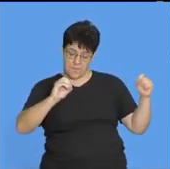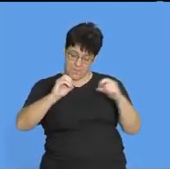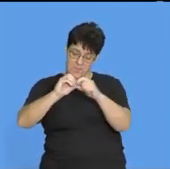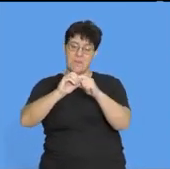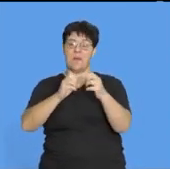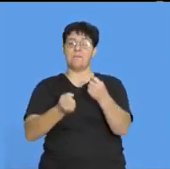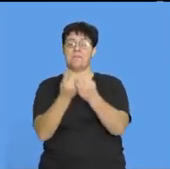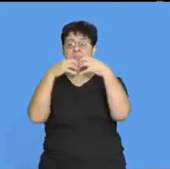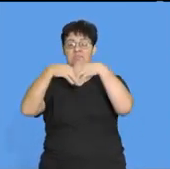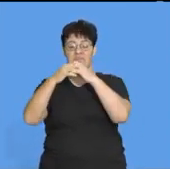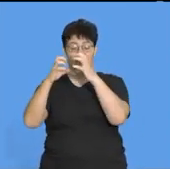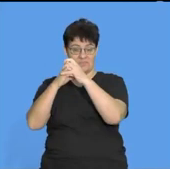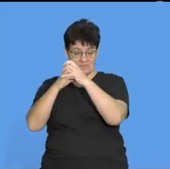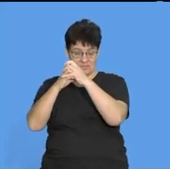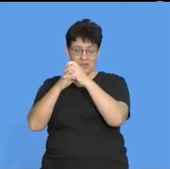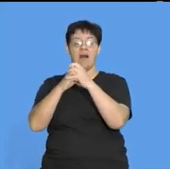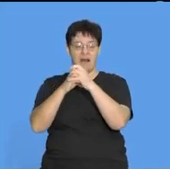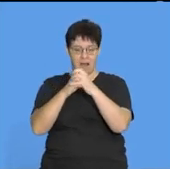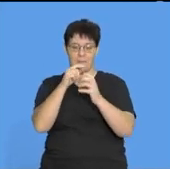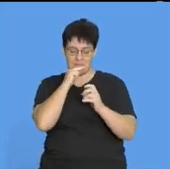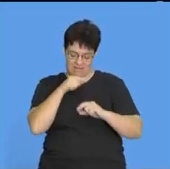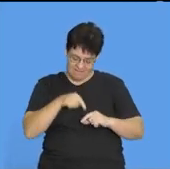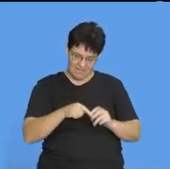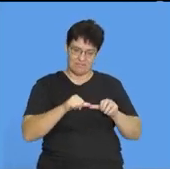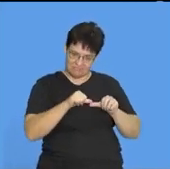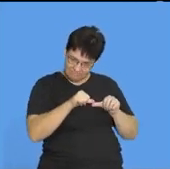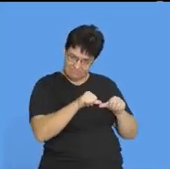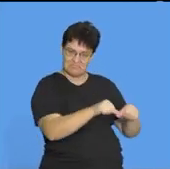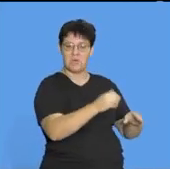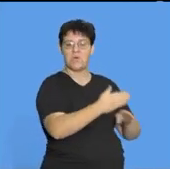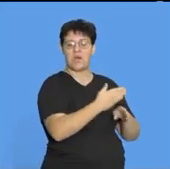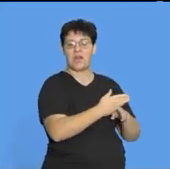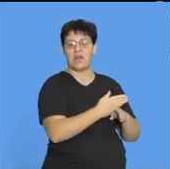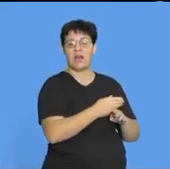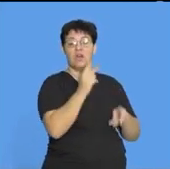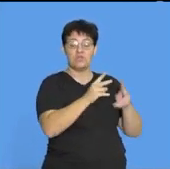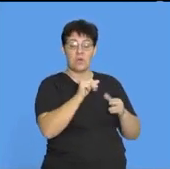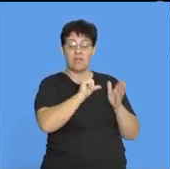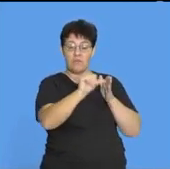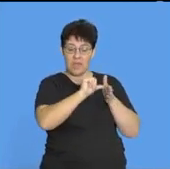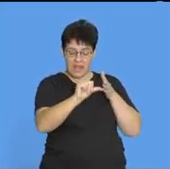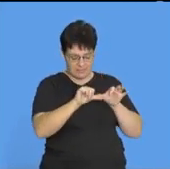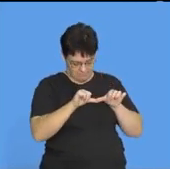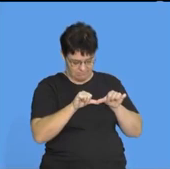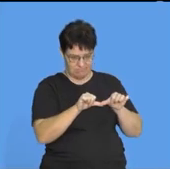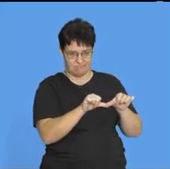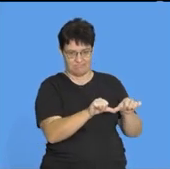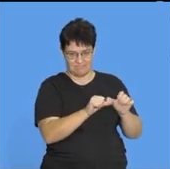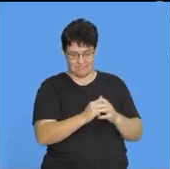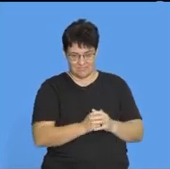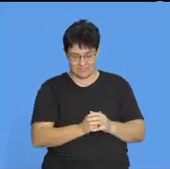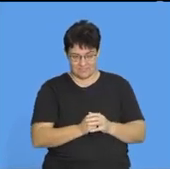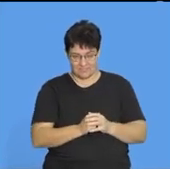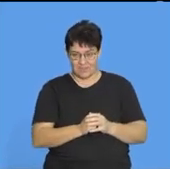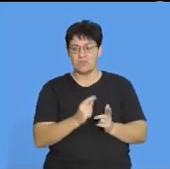that the corpus luteum continues its function until the end of the 12th week. So we would see that the corpus luteum